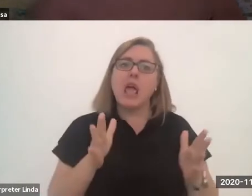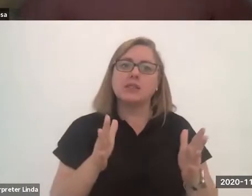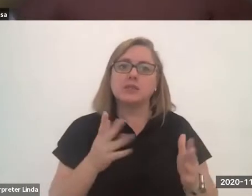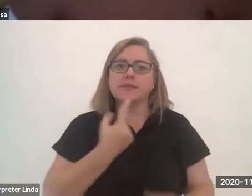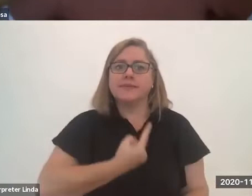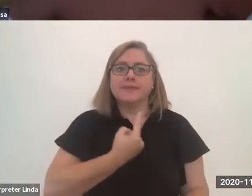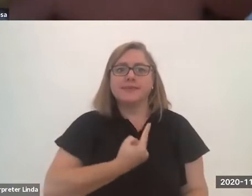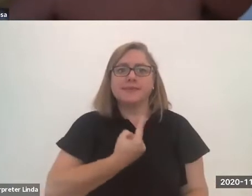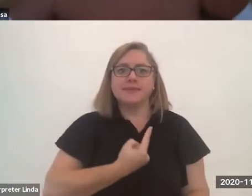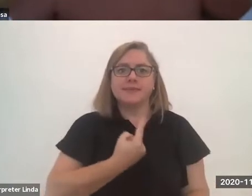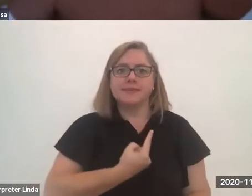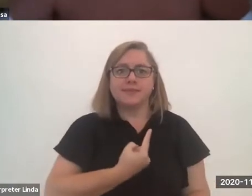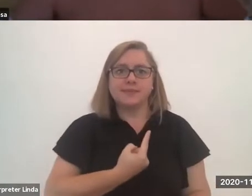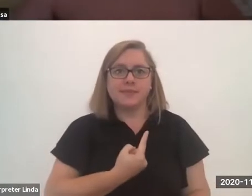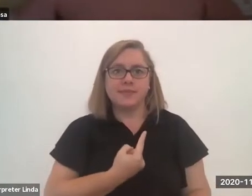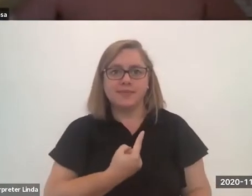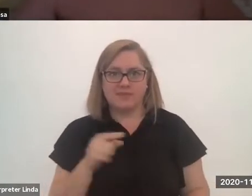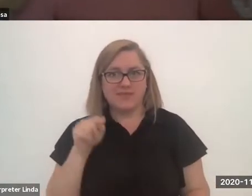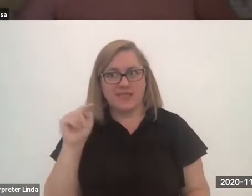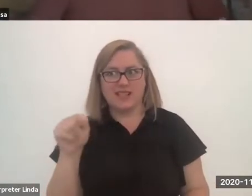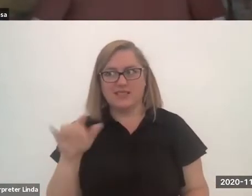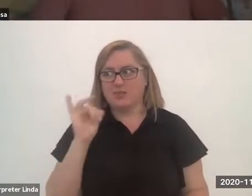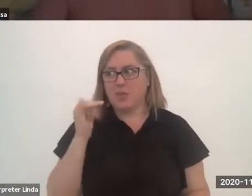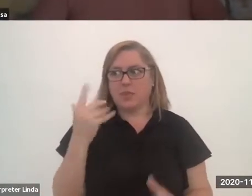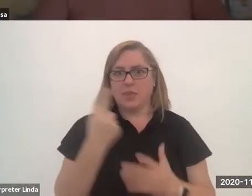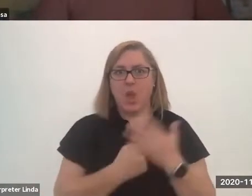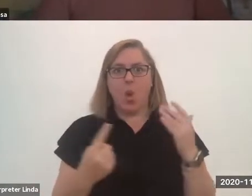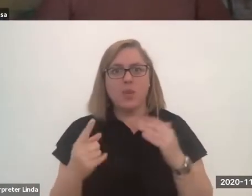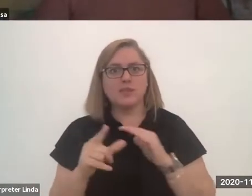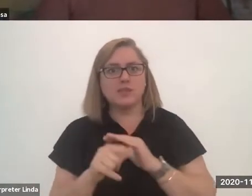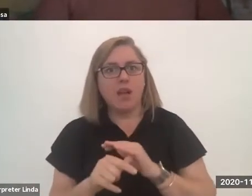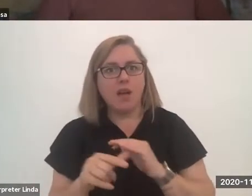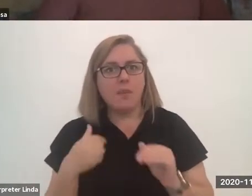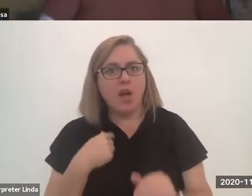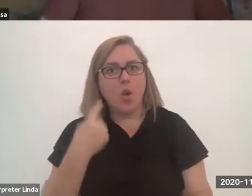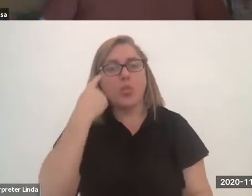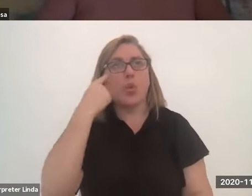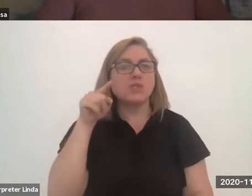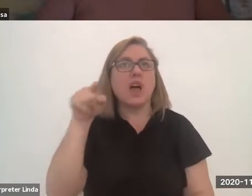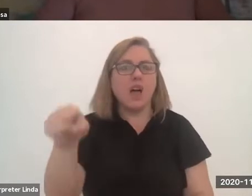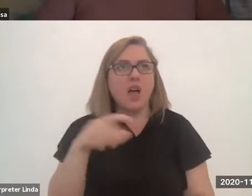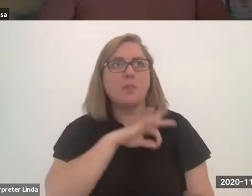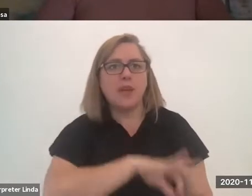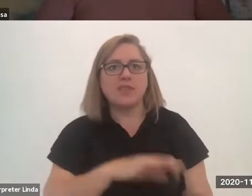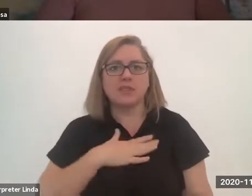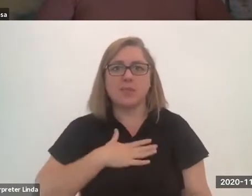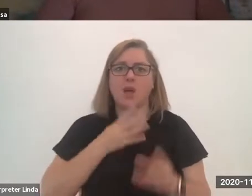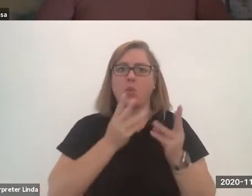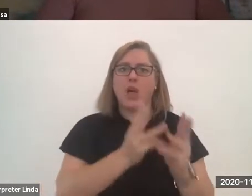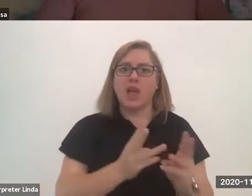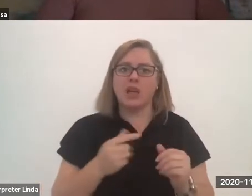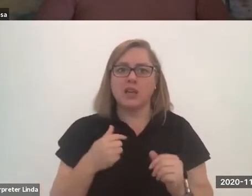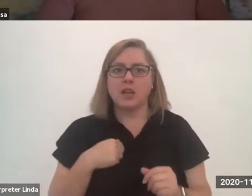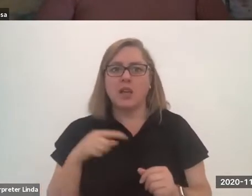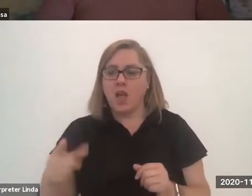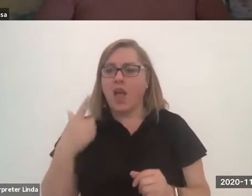was probably the only time that I saw an actual tangible benefit of what I was doing. I have found writing during